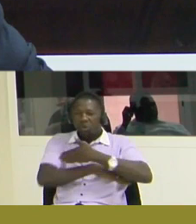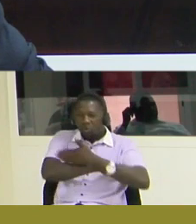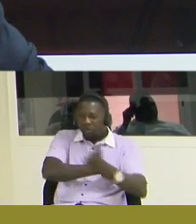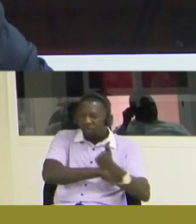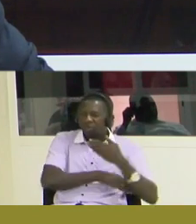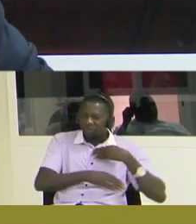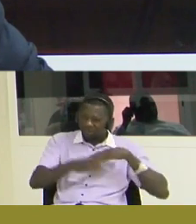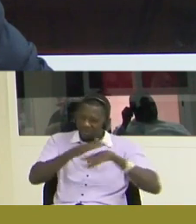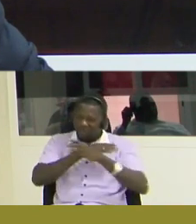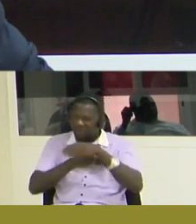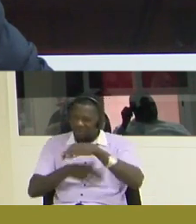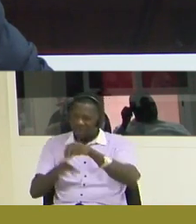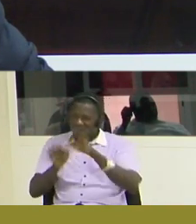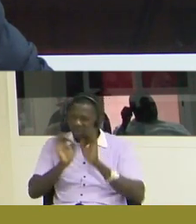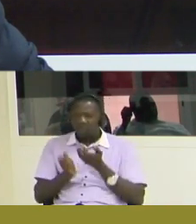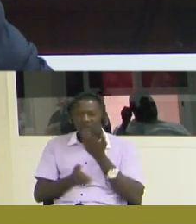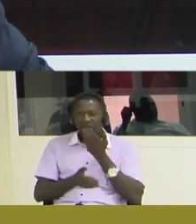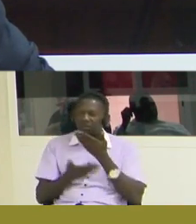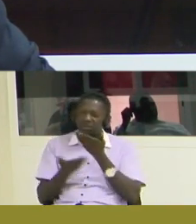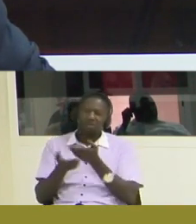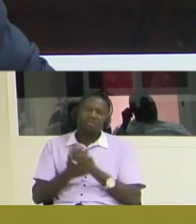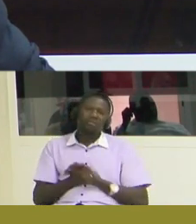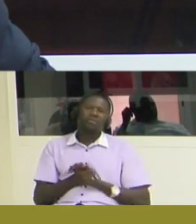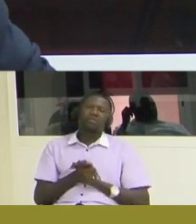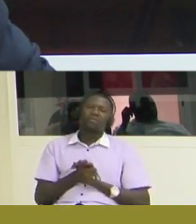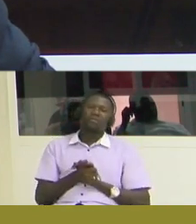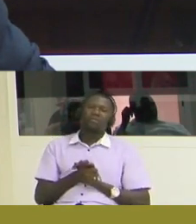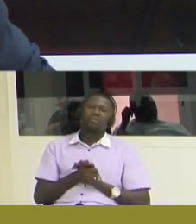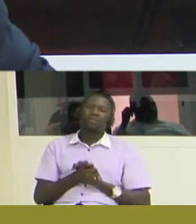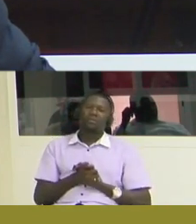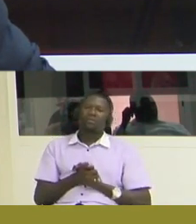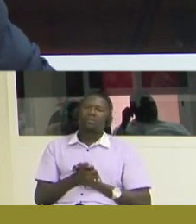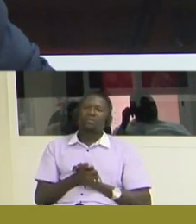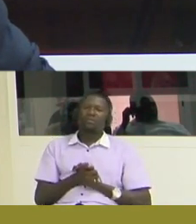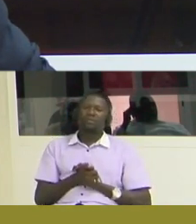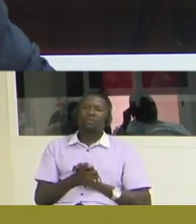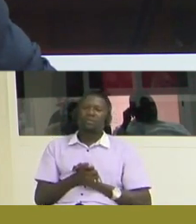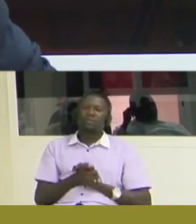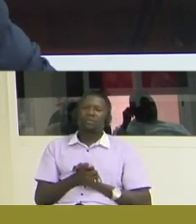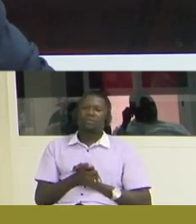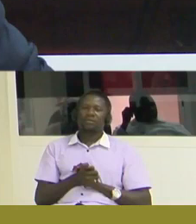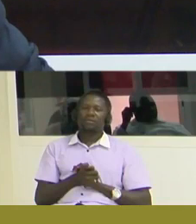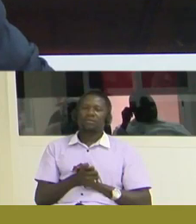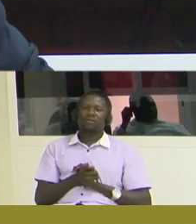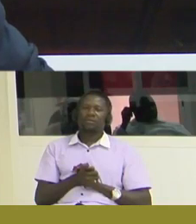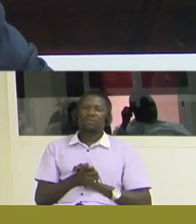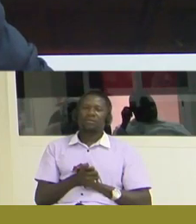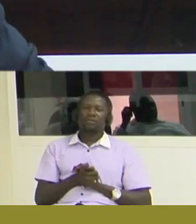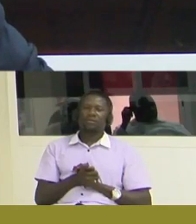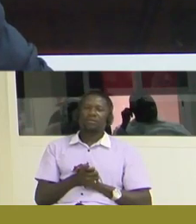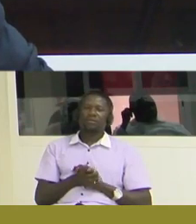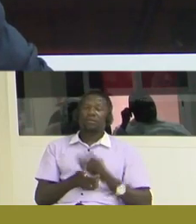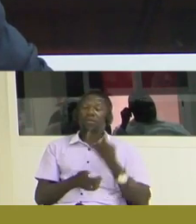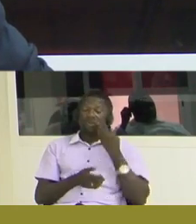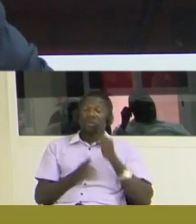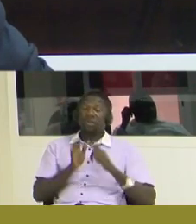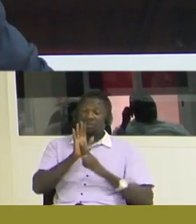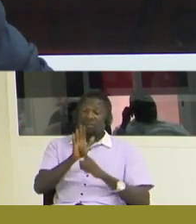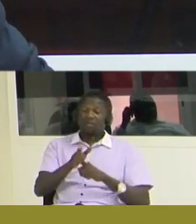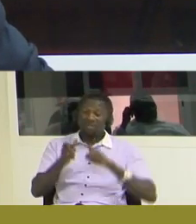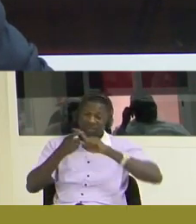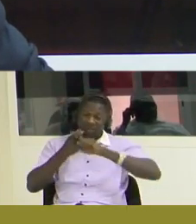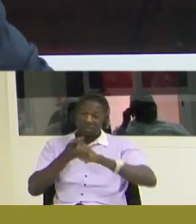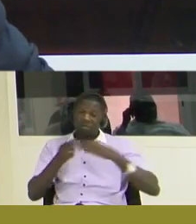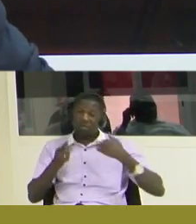so lean in tenth molar Ginza file accounting so if you are related with